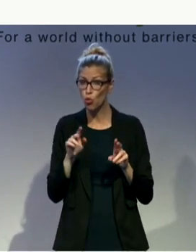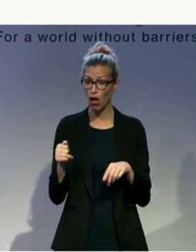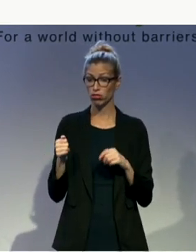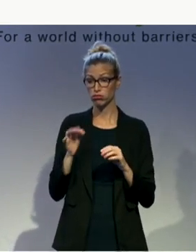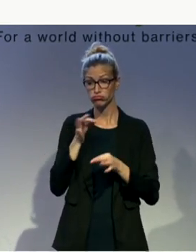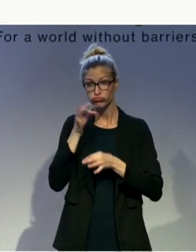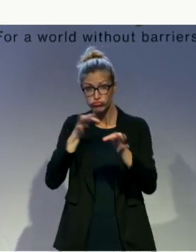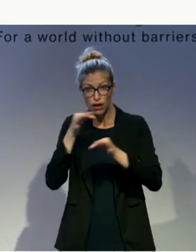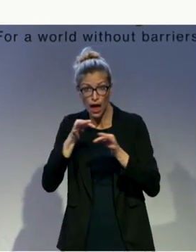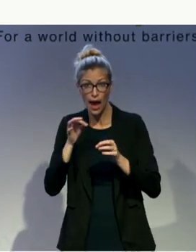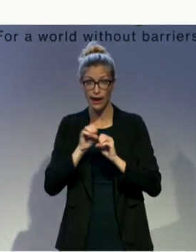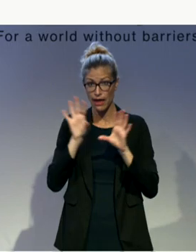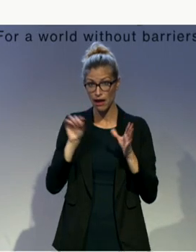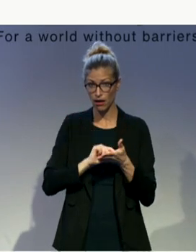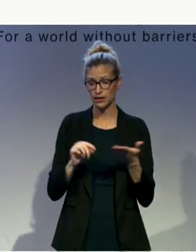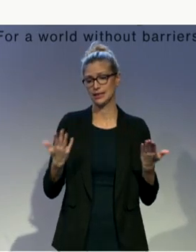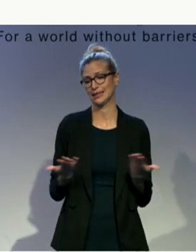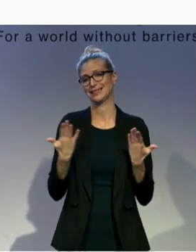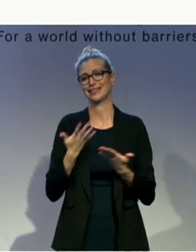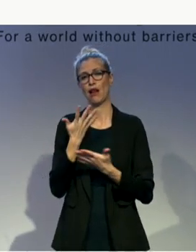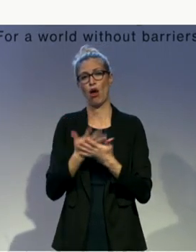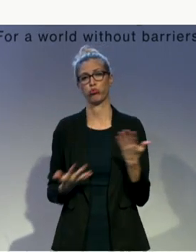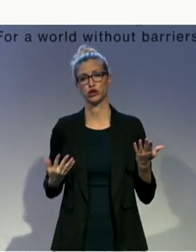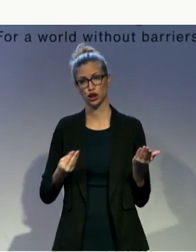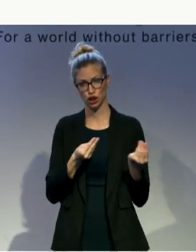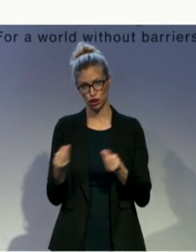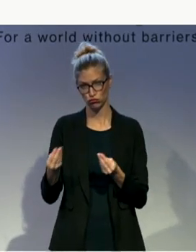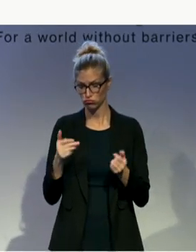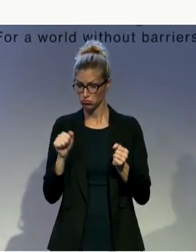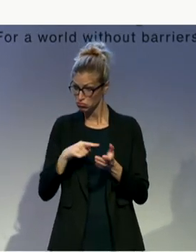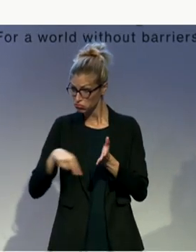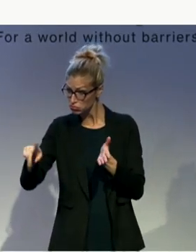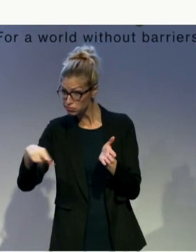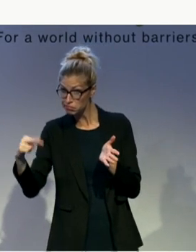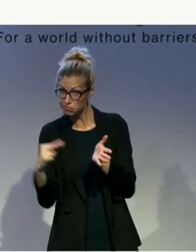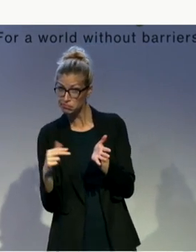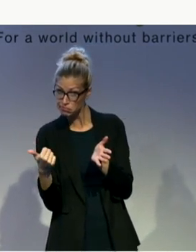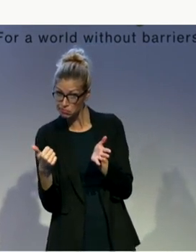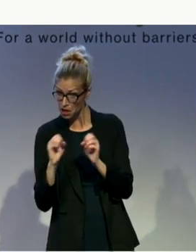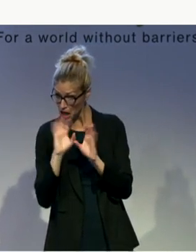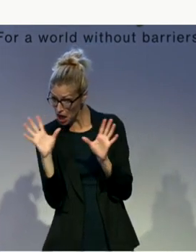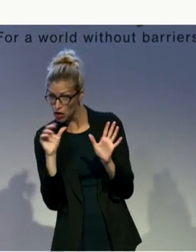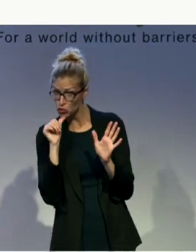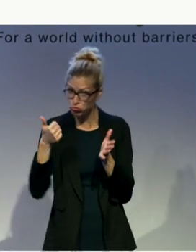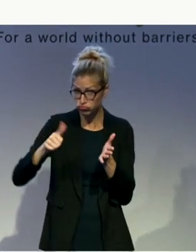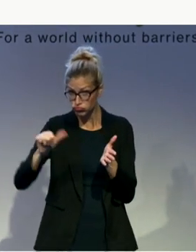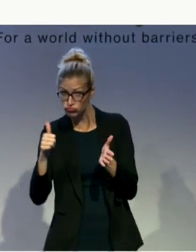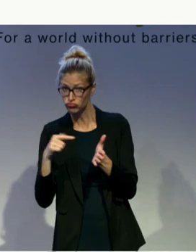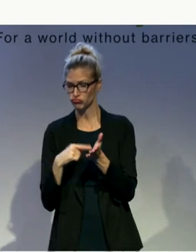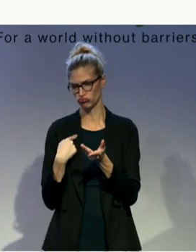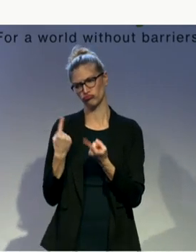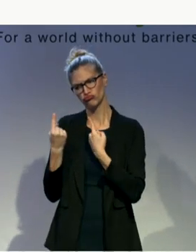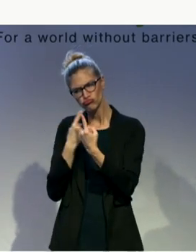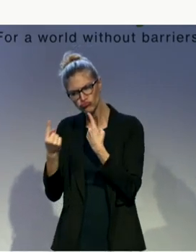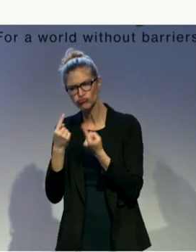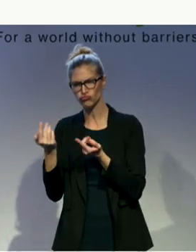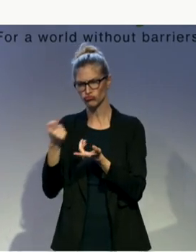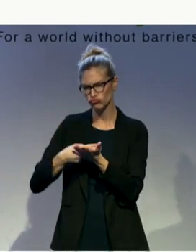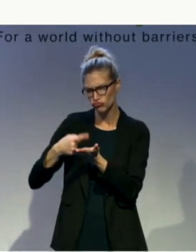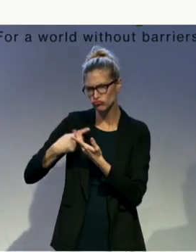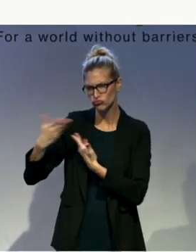an easy read version. I talk to my client, would you like further explanation? We add it, it's a discussion. And we let people